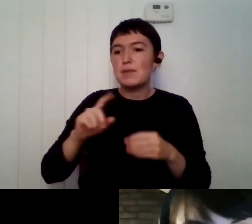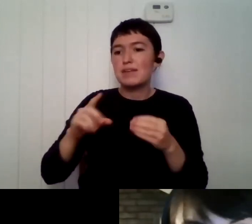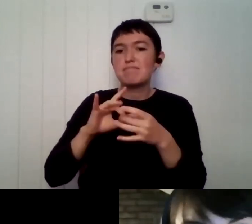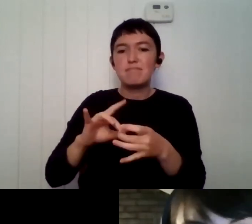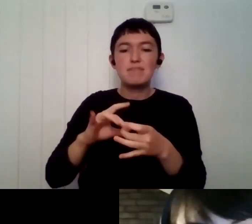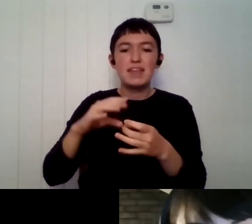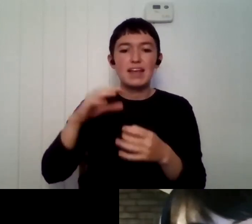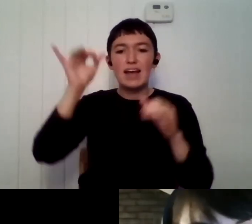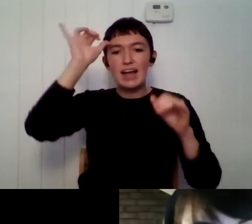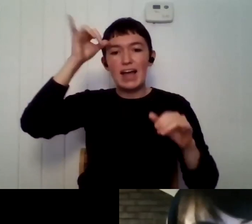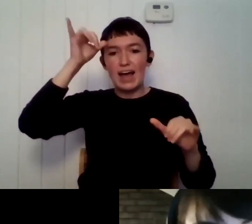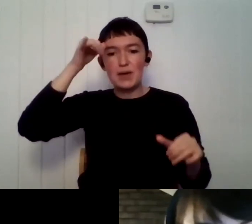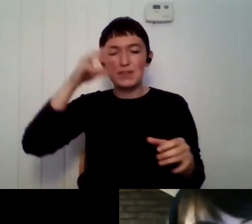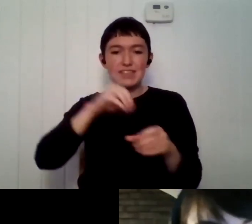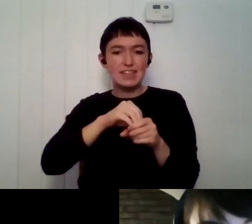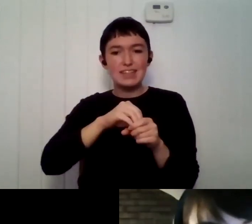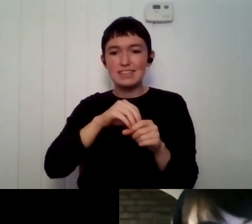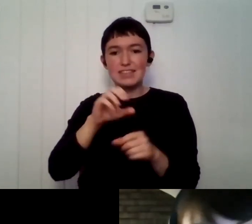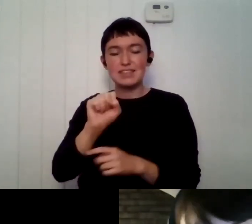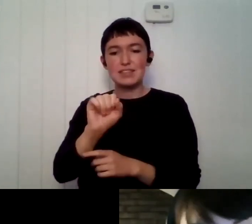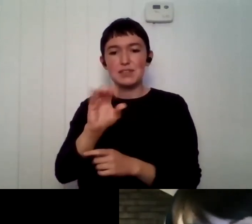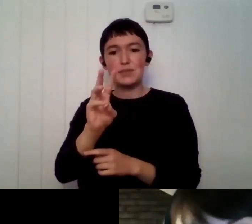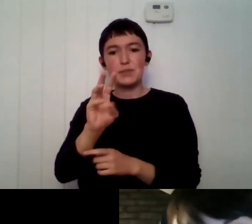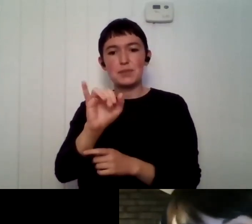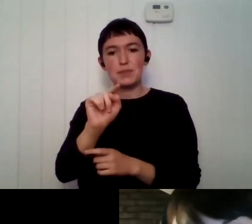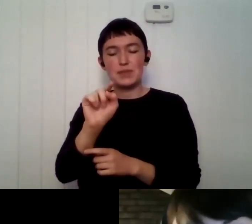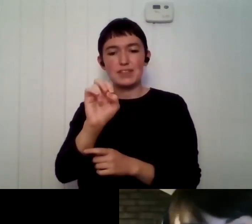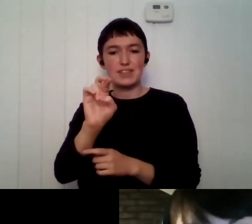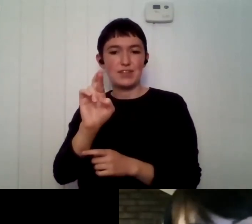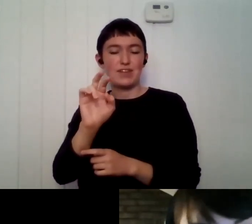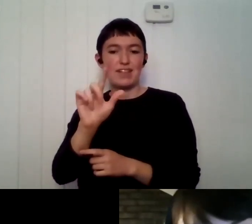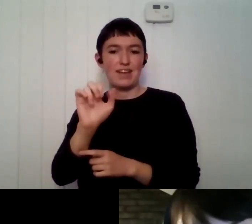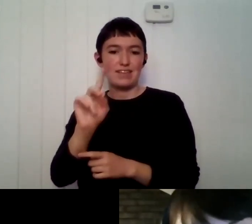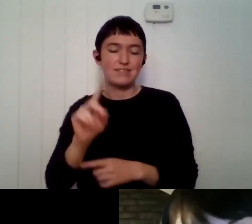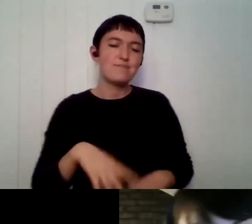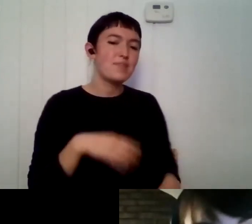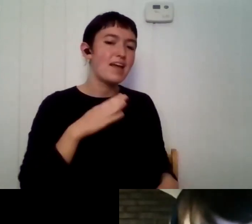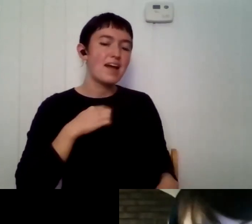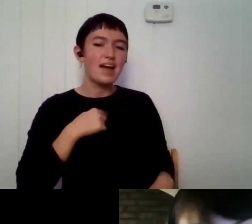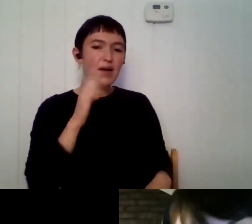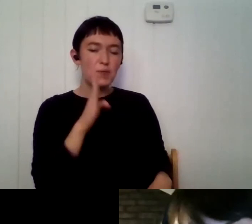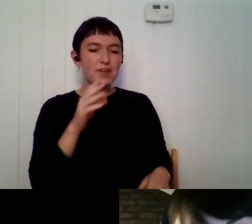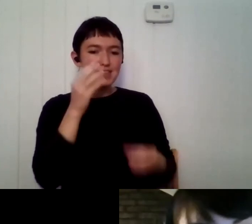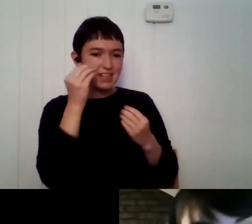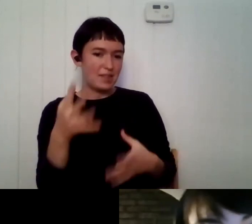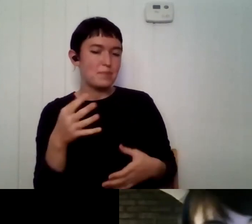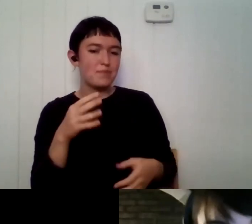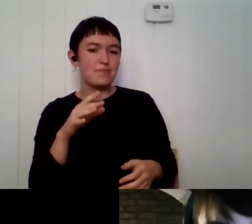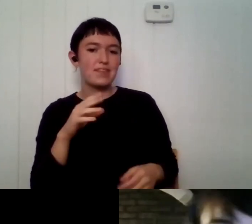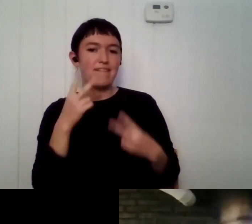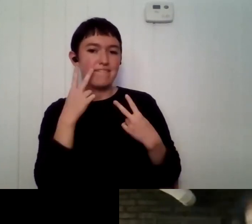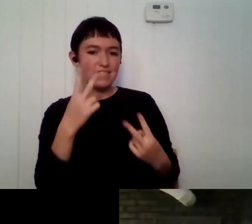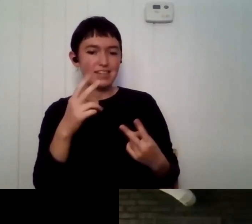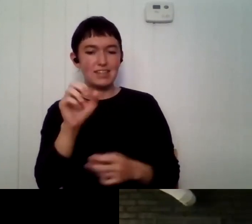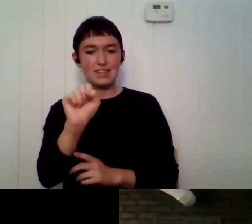I would tell them to visit Sweden. I think Sweden is a wonderful country, and I think it's a bit